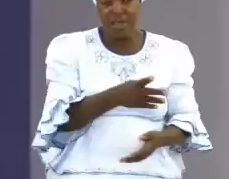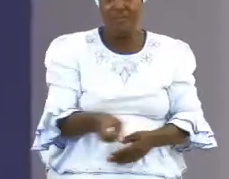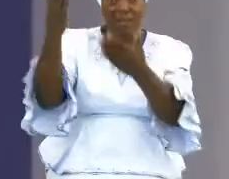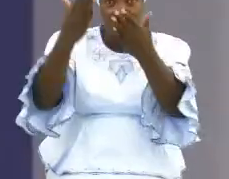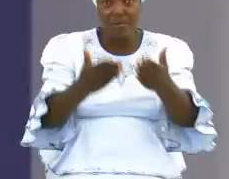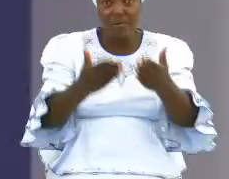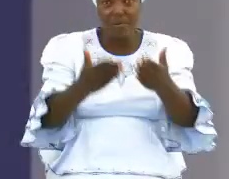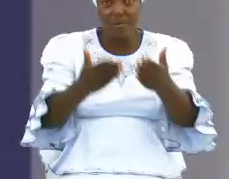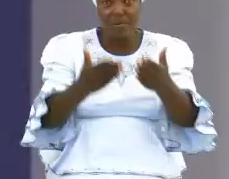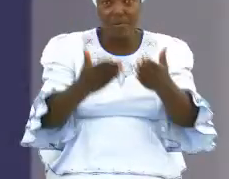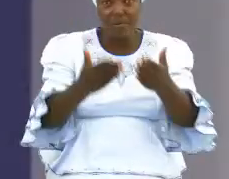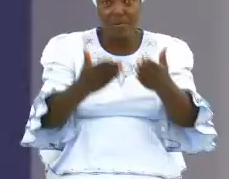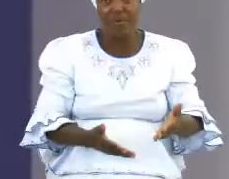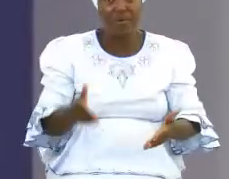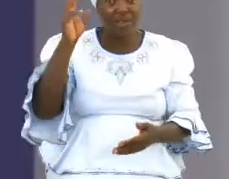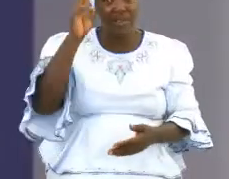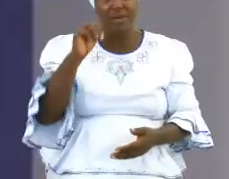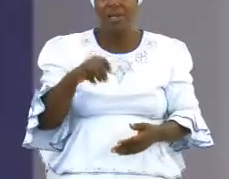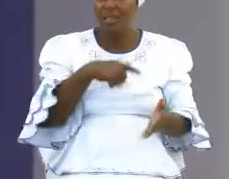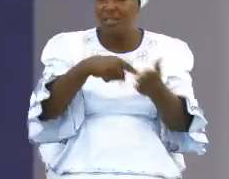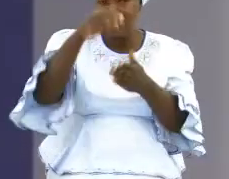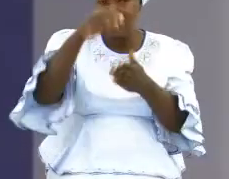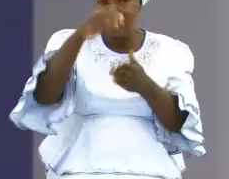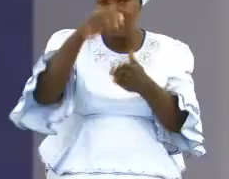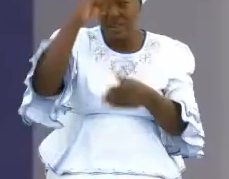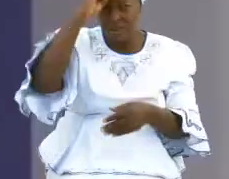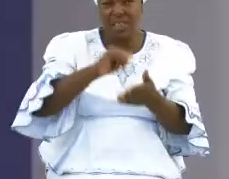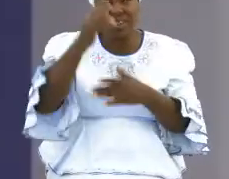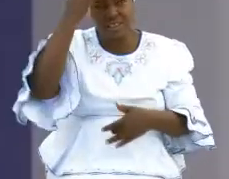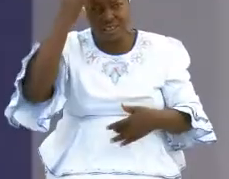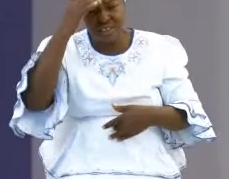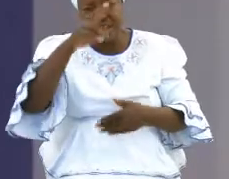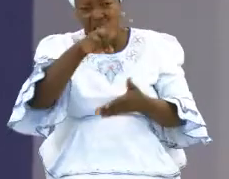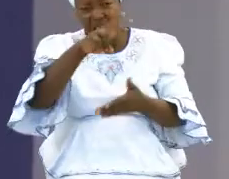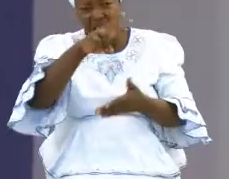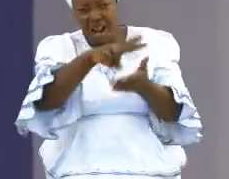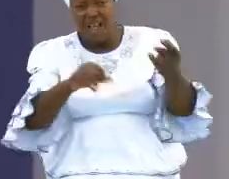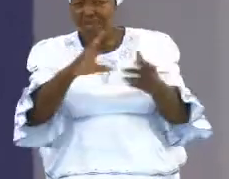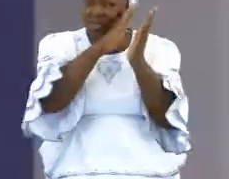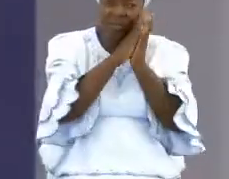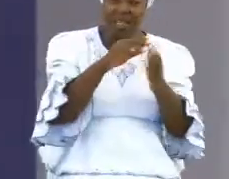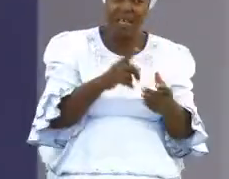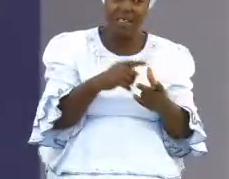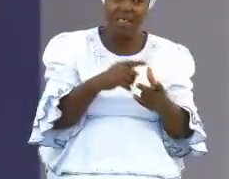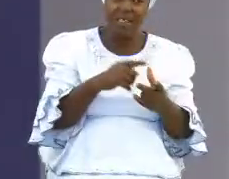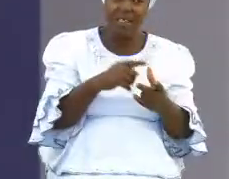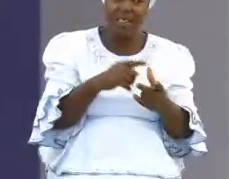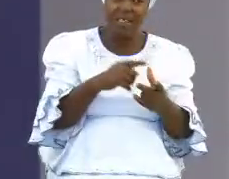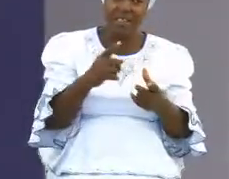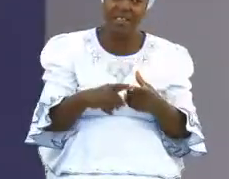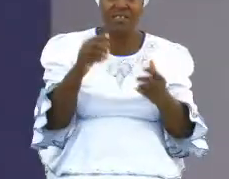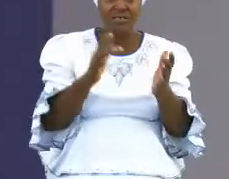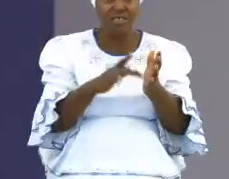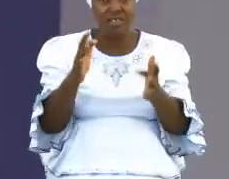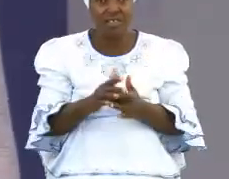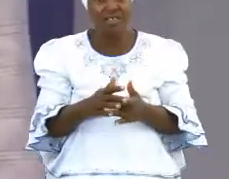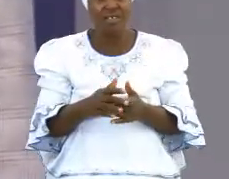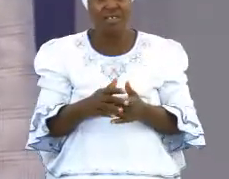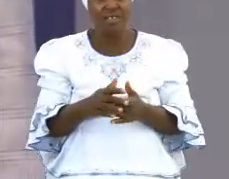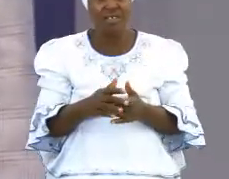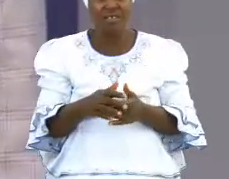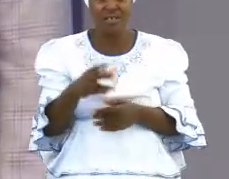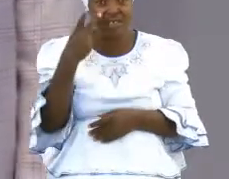this man, sick of the palsy, lying on a bed. And then Jesus, seeing their